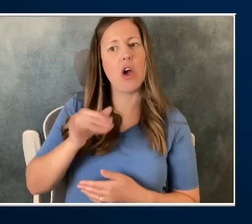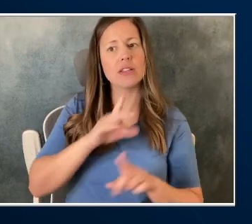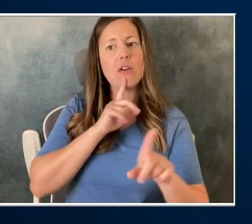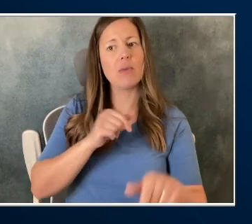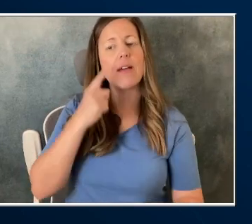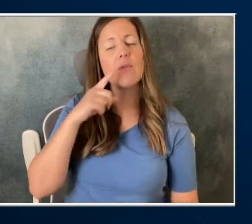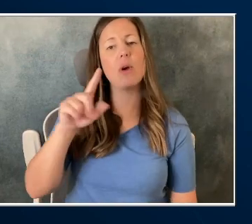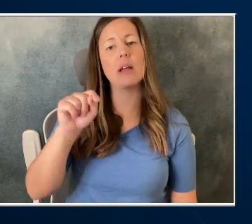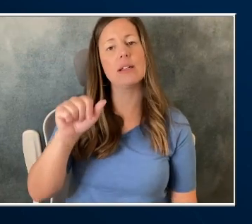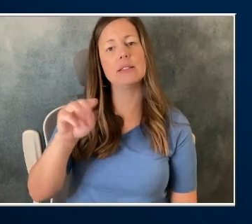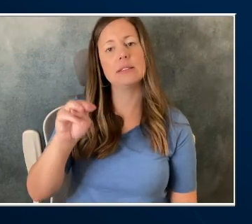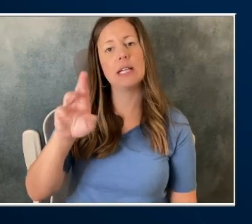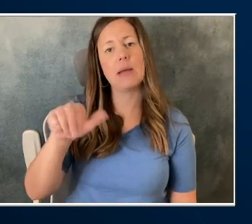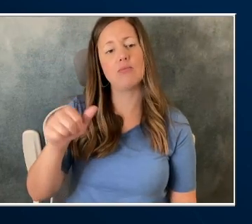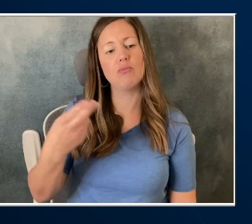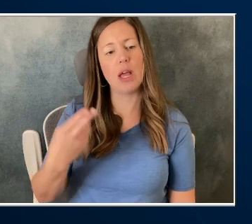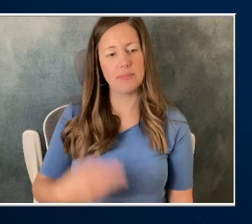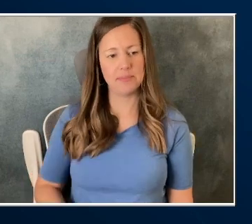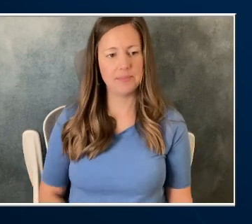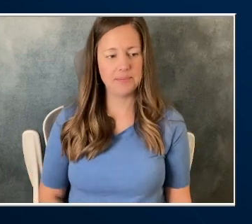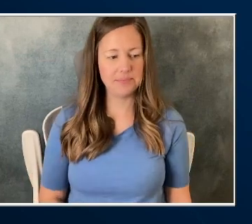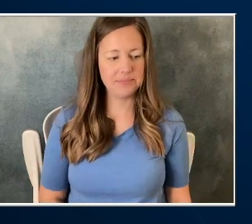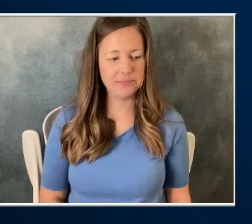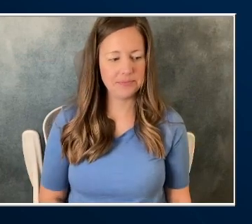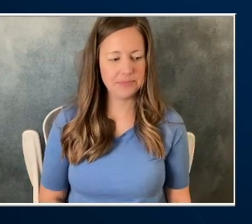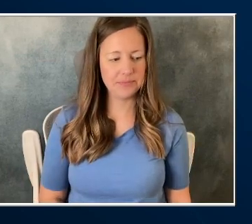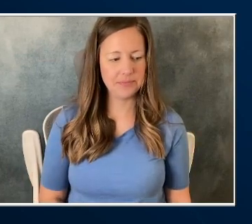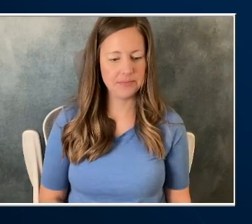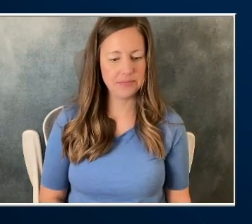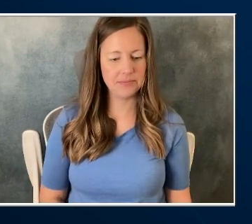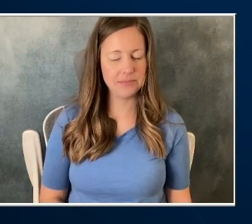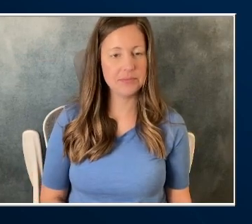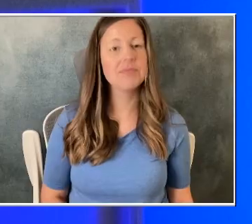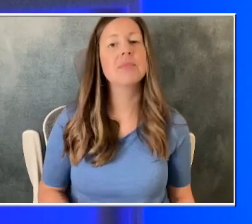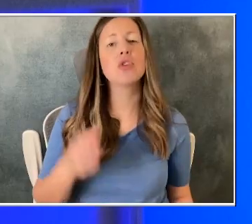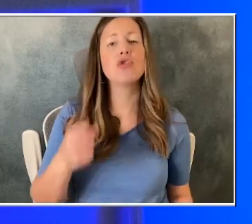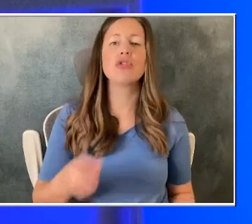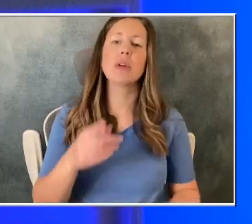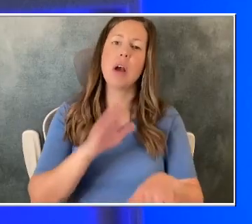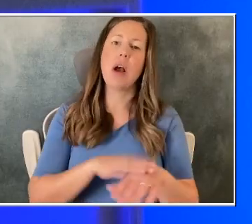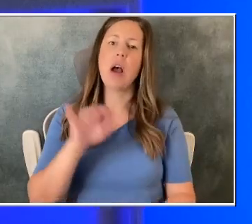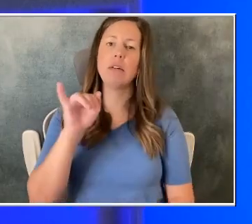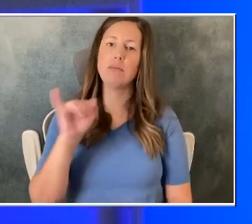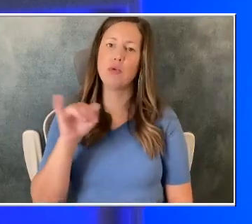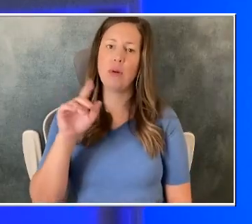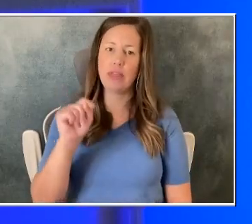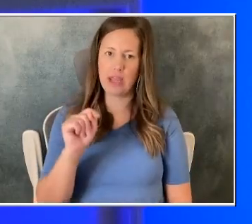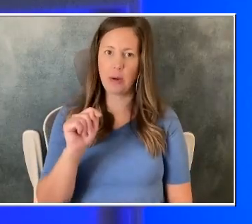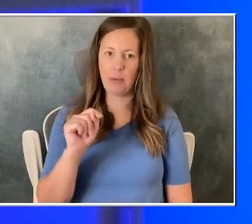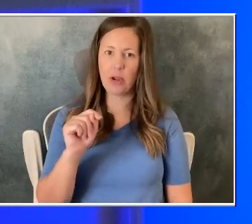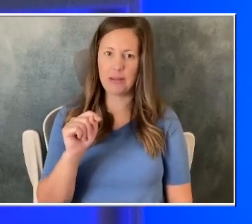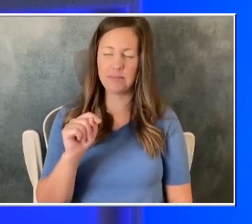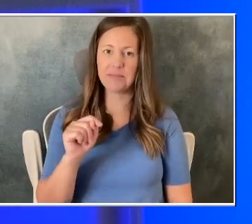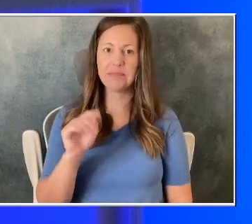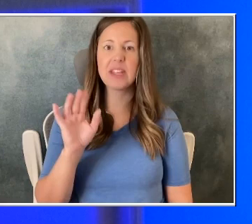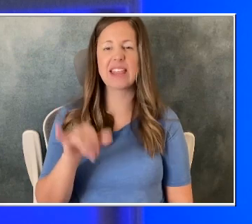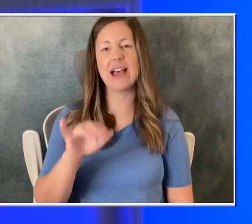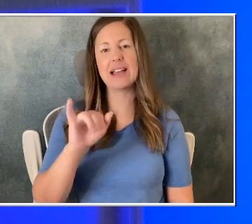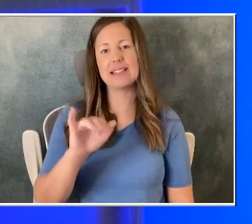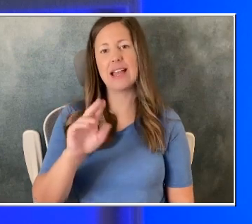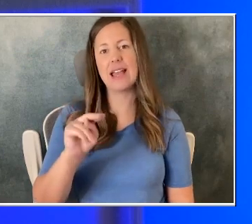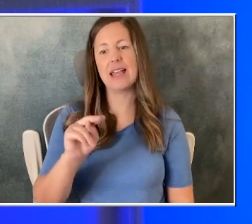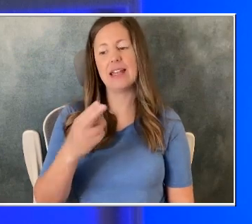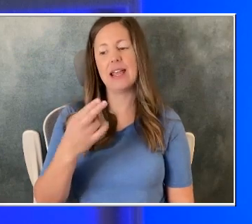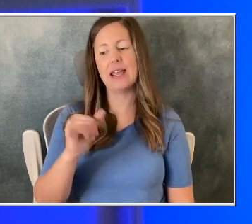Tamara. So Tamara was on immunotherapy. She was on a checkpoint inhibitor. So what that class of